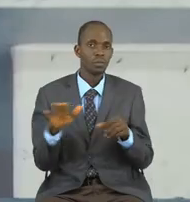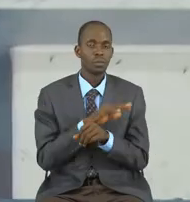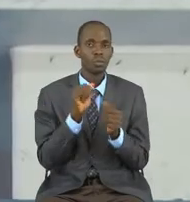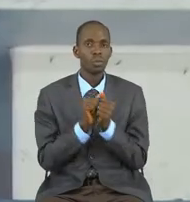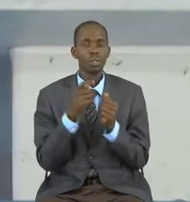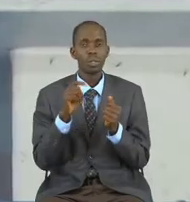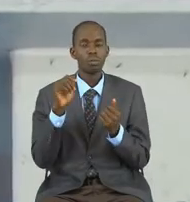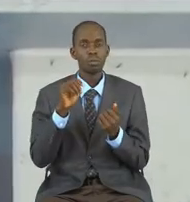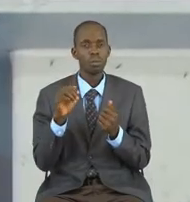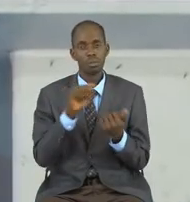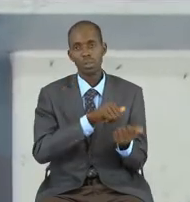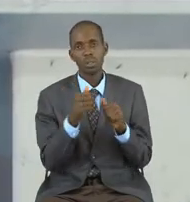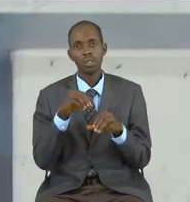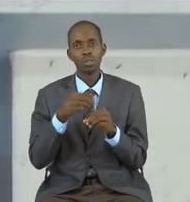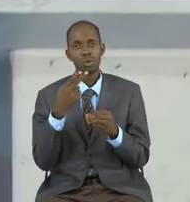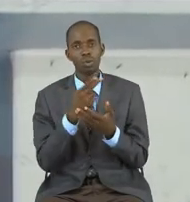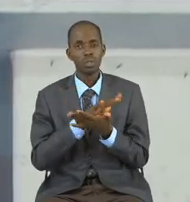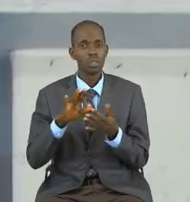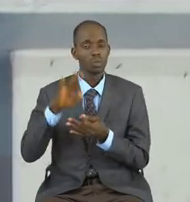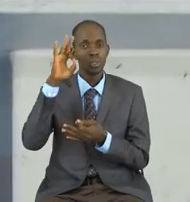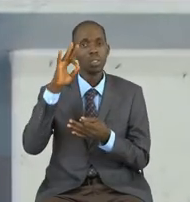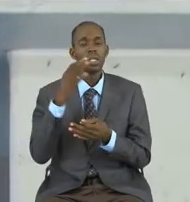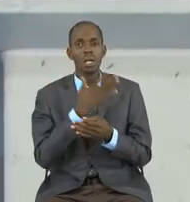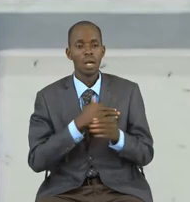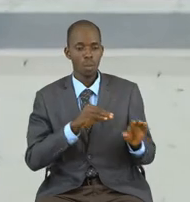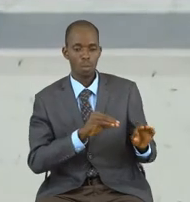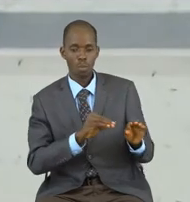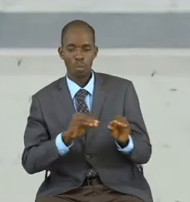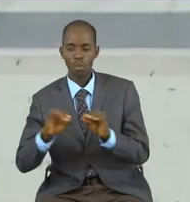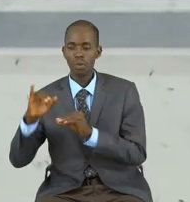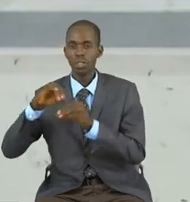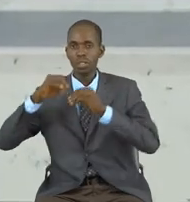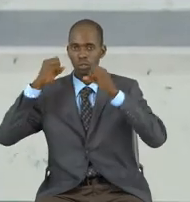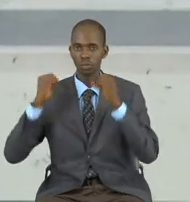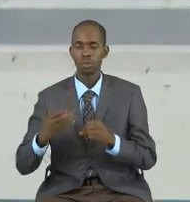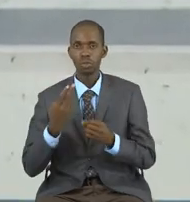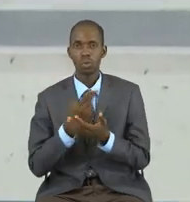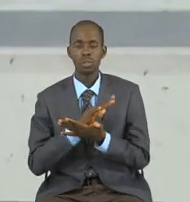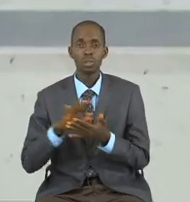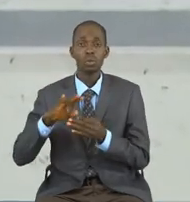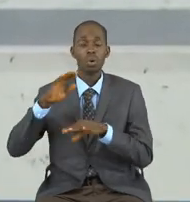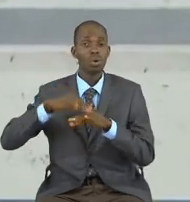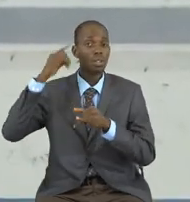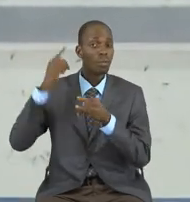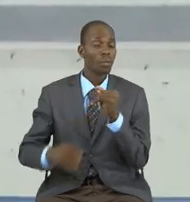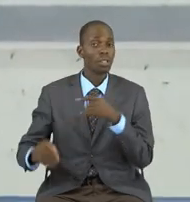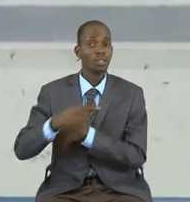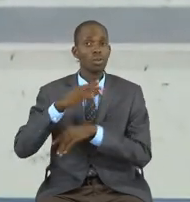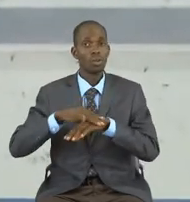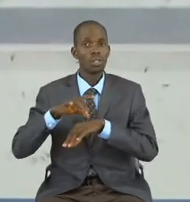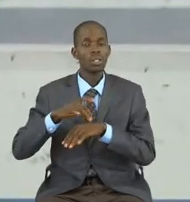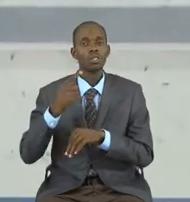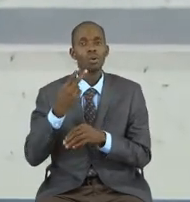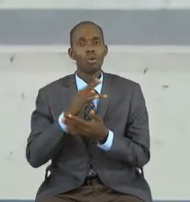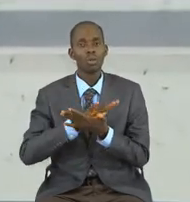and moving in the strength of the Holy Ghost, on the final day on earth, the Holy Ghost was still